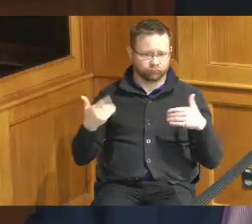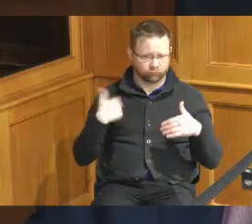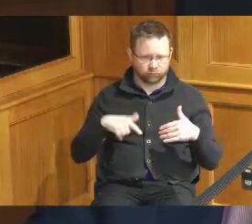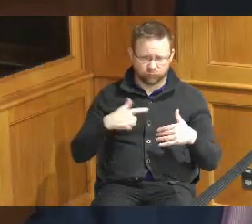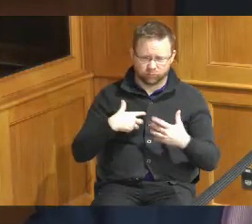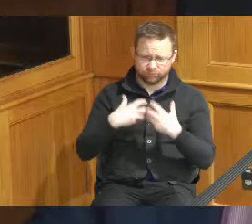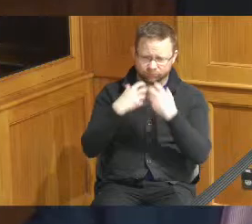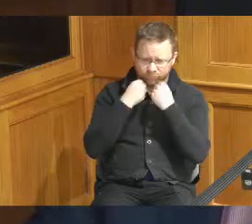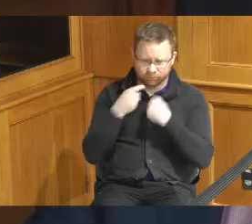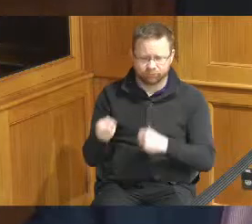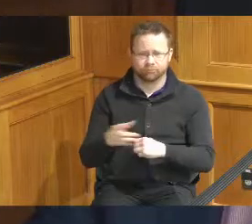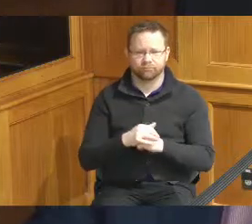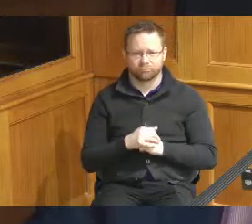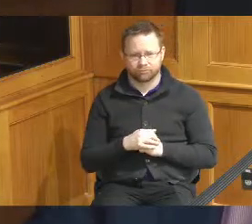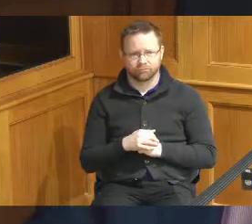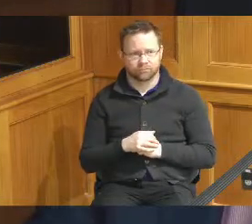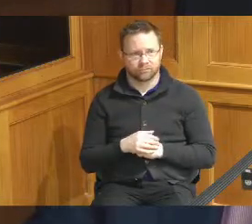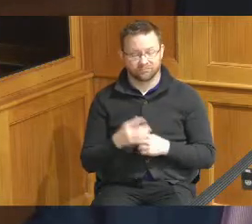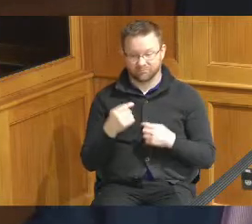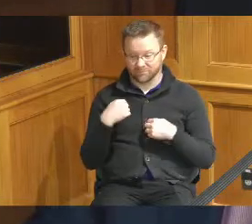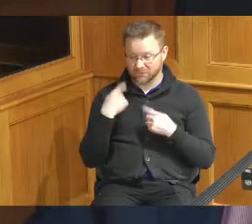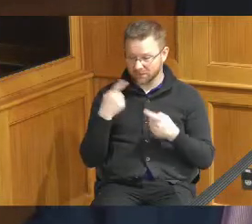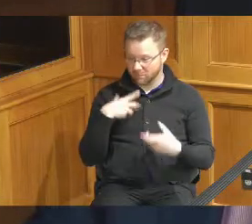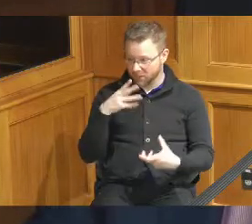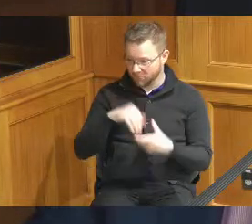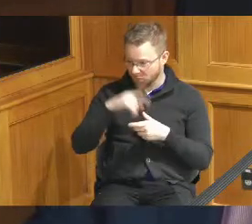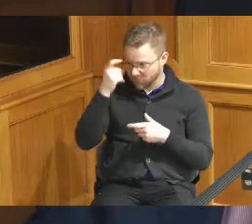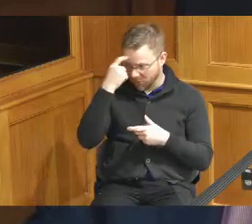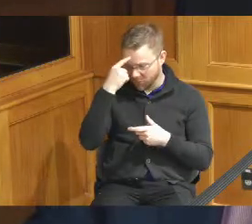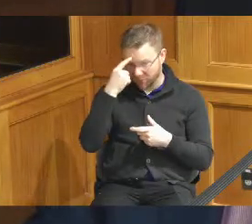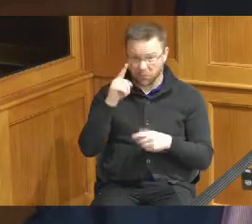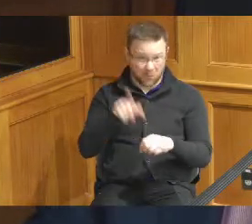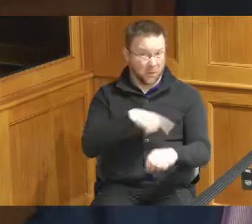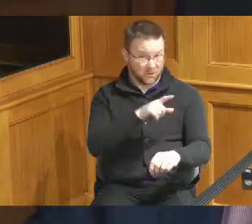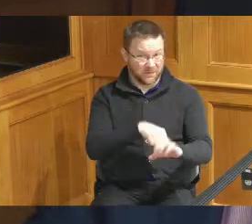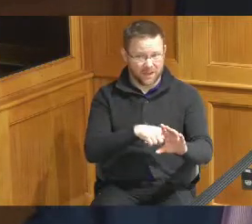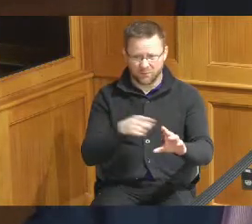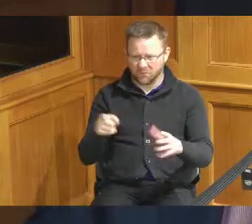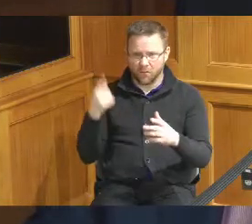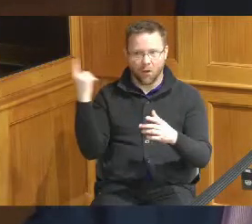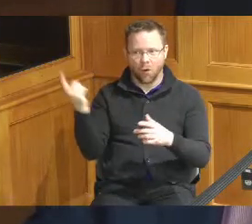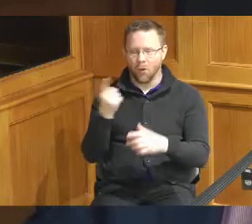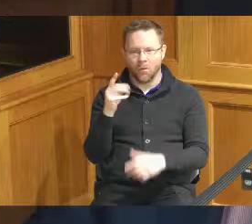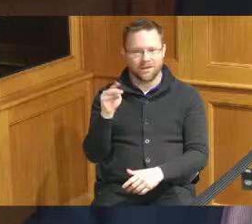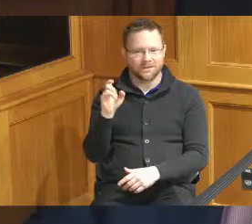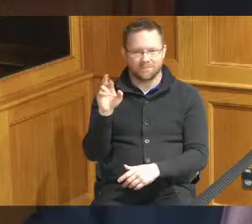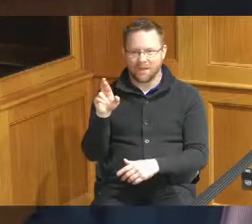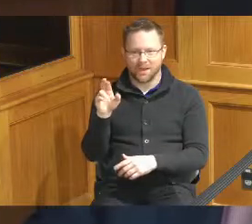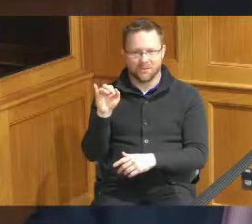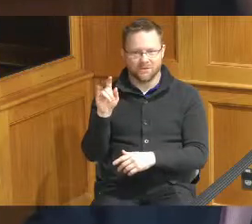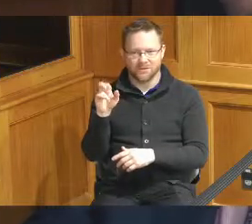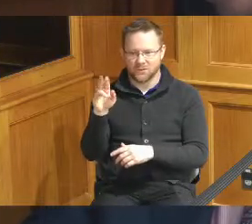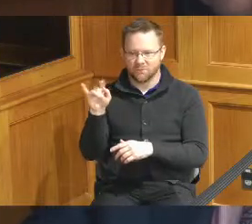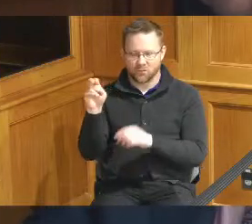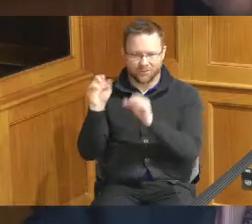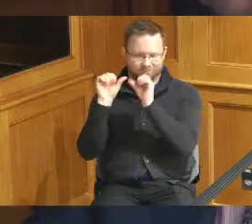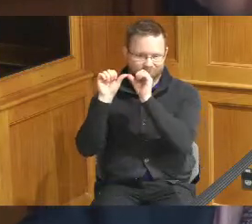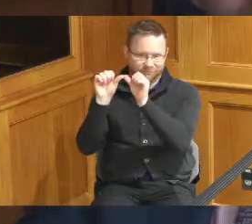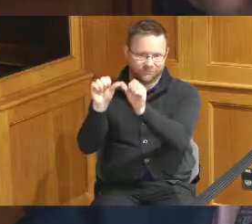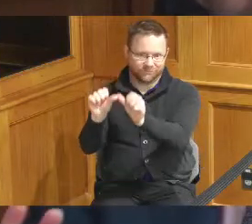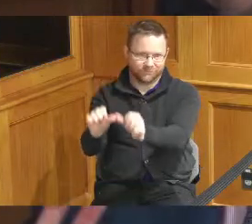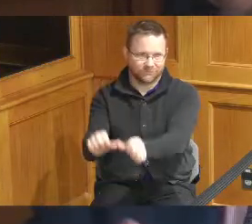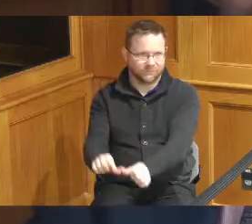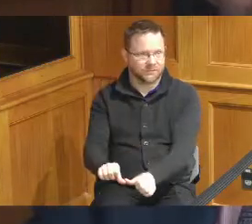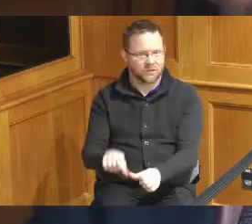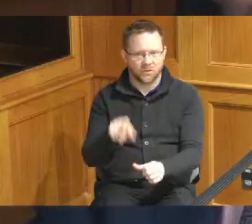you. Since I've been in public service, and it's been a minute, you've always been the mayor of Silverton. You've always been the champion. You've been